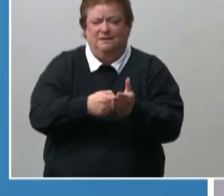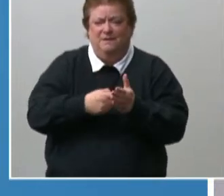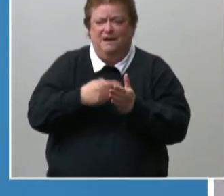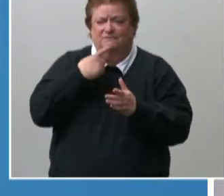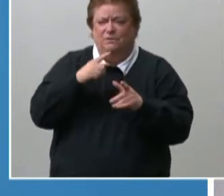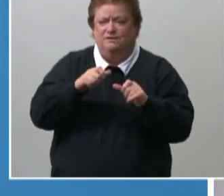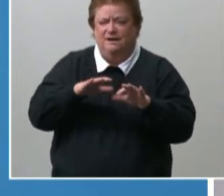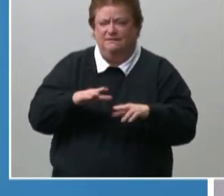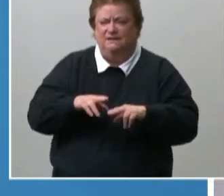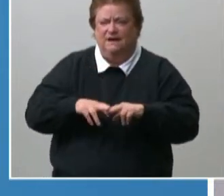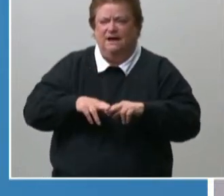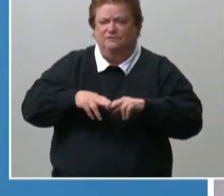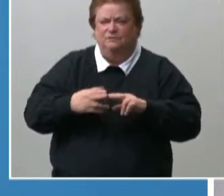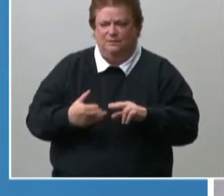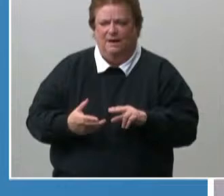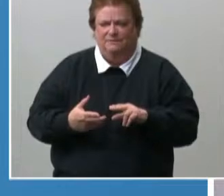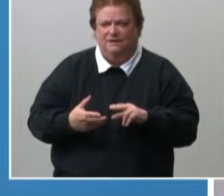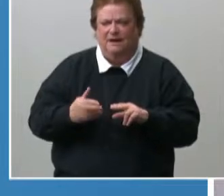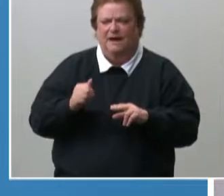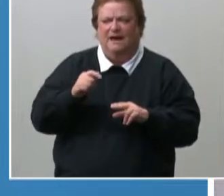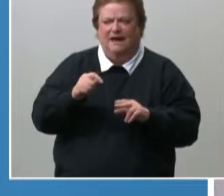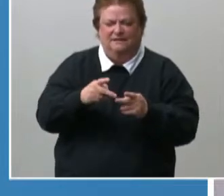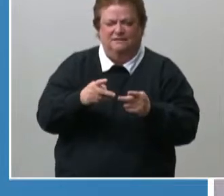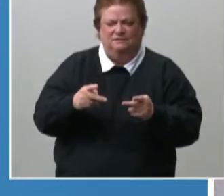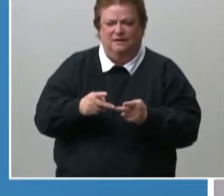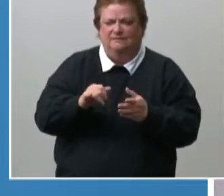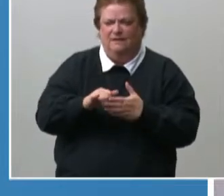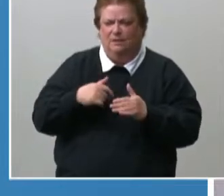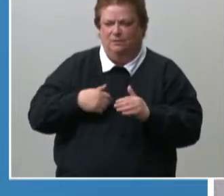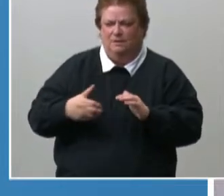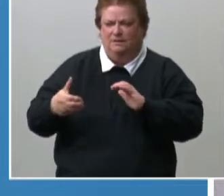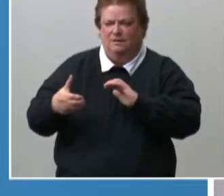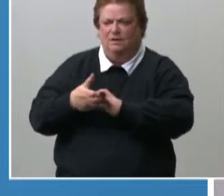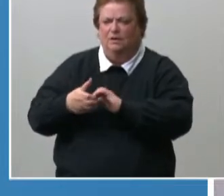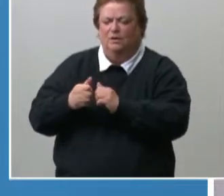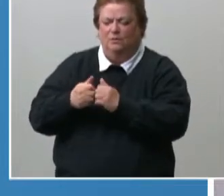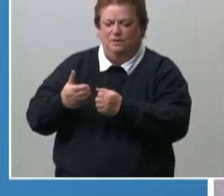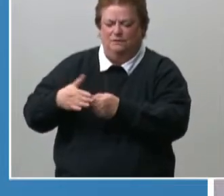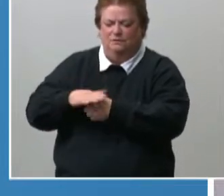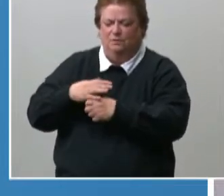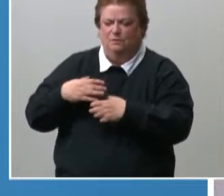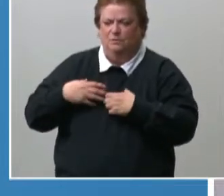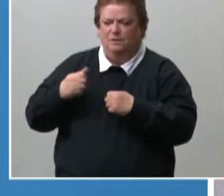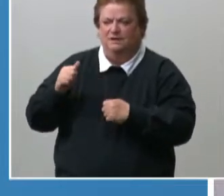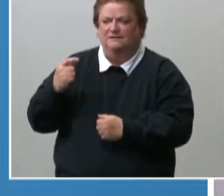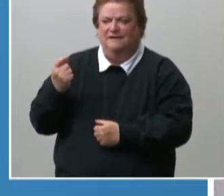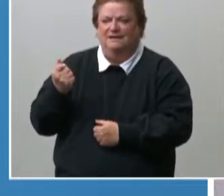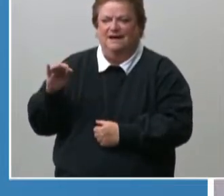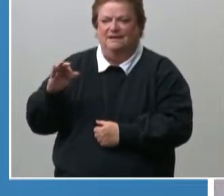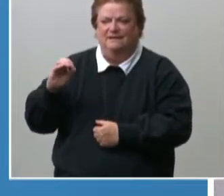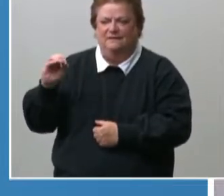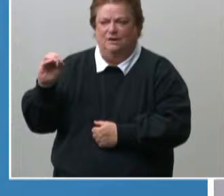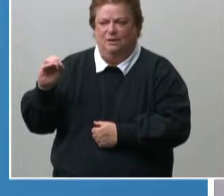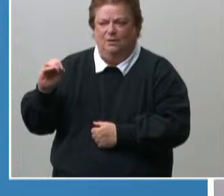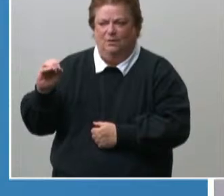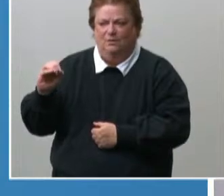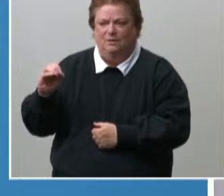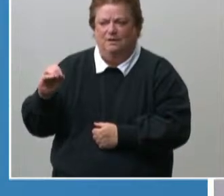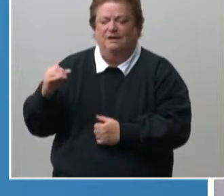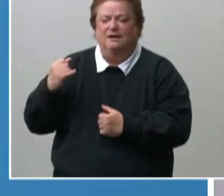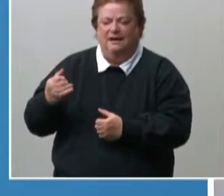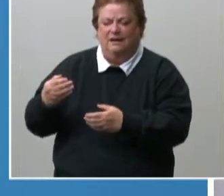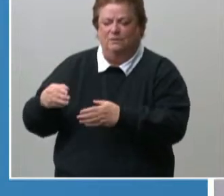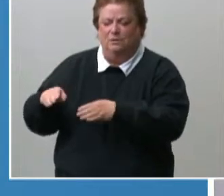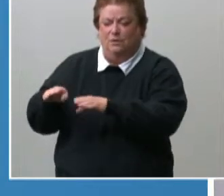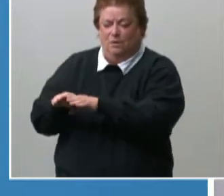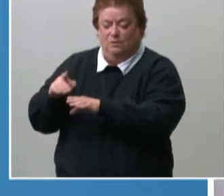testing has dropped at our site that we have had in partnership with Total Wellness at 19th and O Street. The site will be